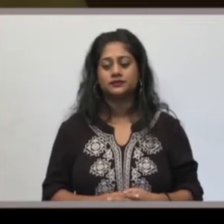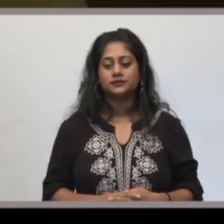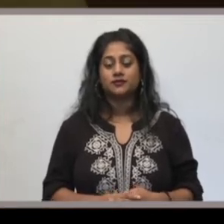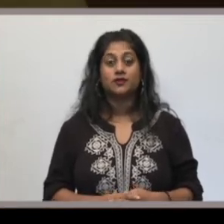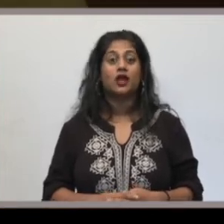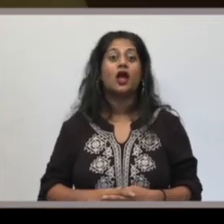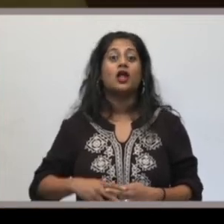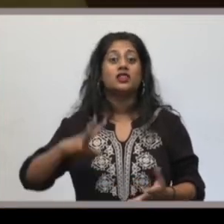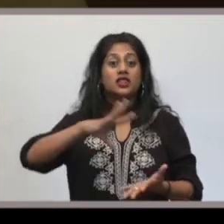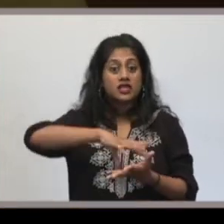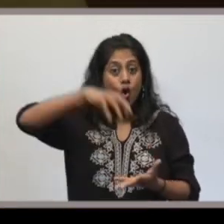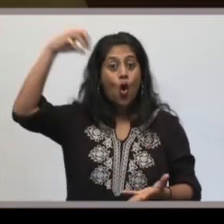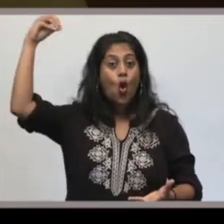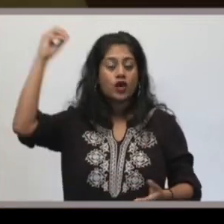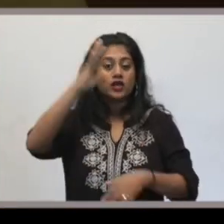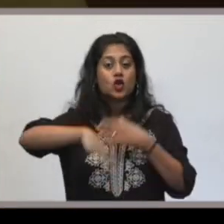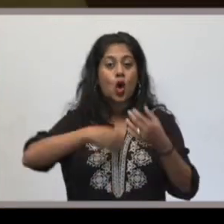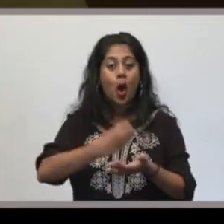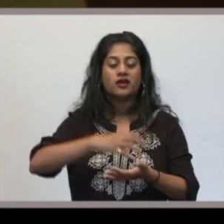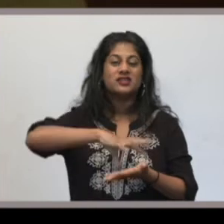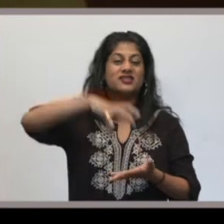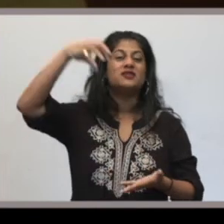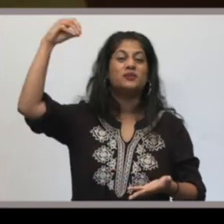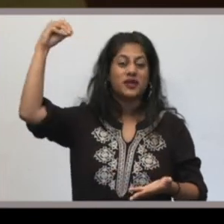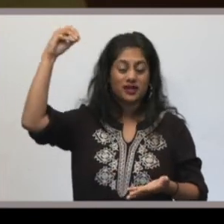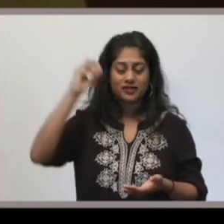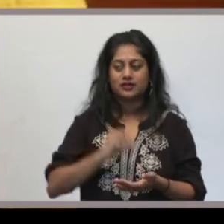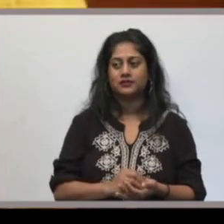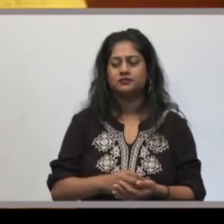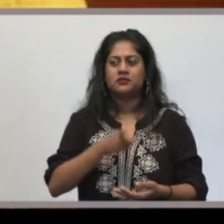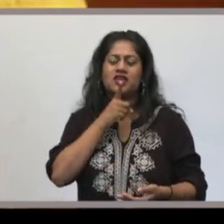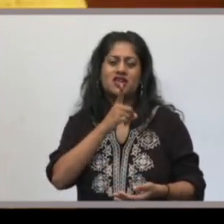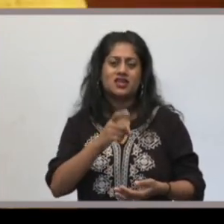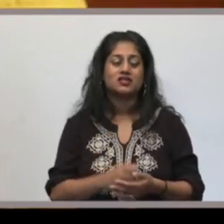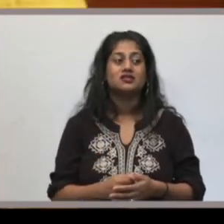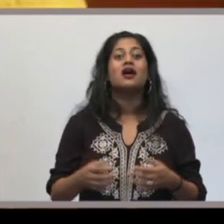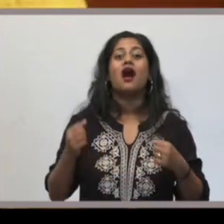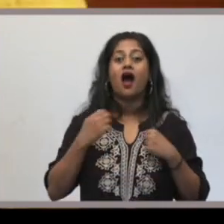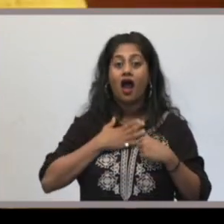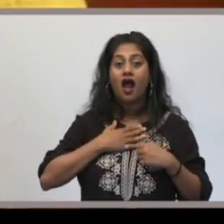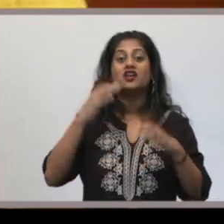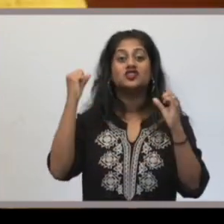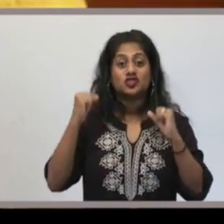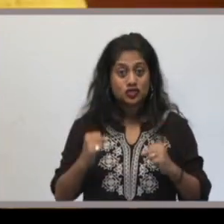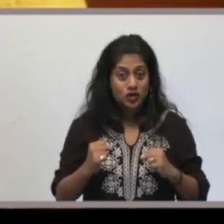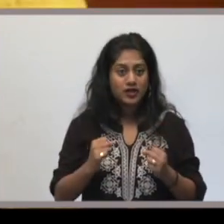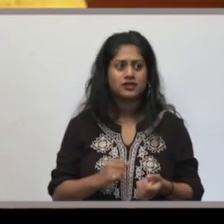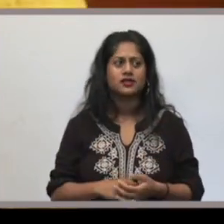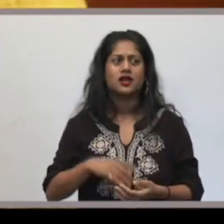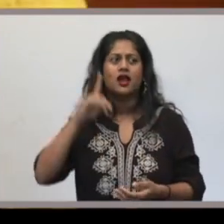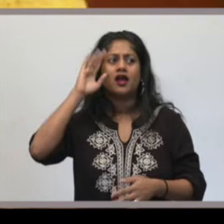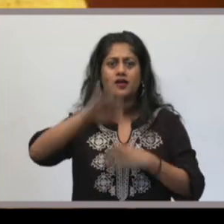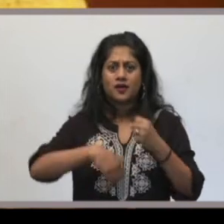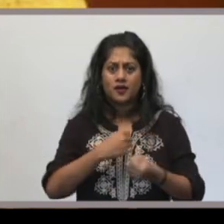God's Spirit. God's Spirit. This is the greatest comfort of all. God Himself wants to be your friend. You